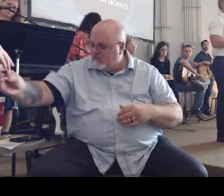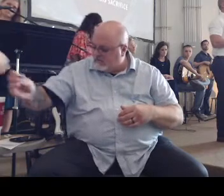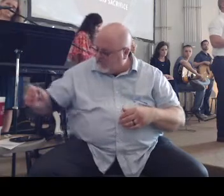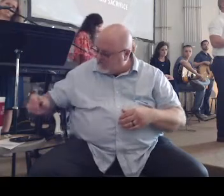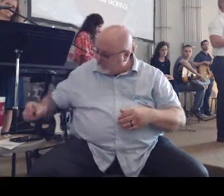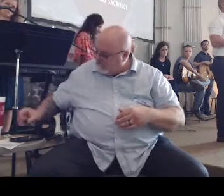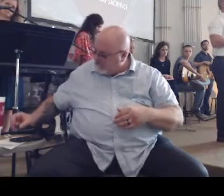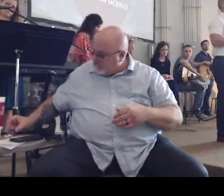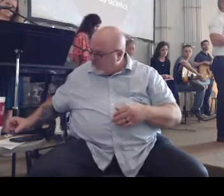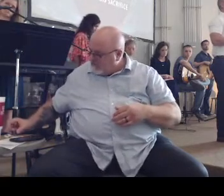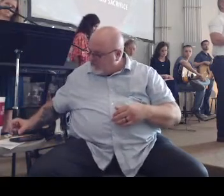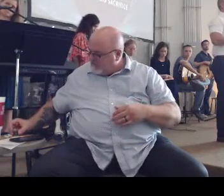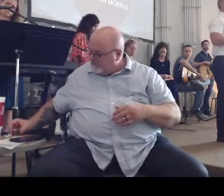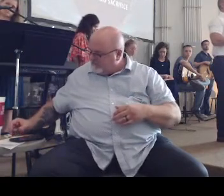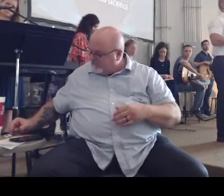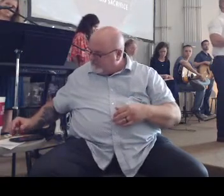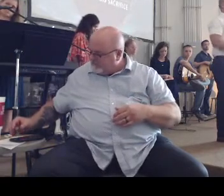up